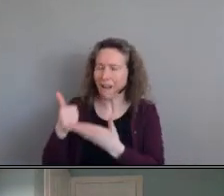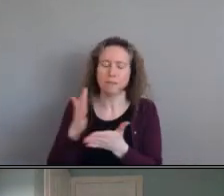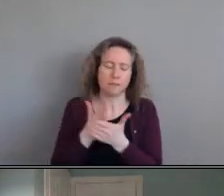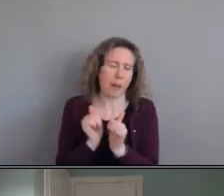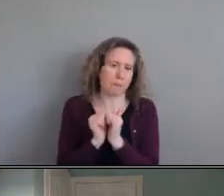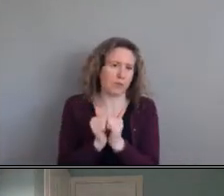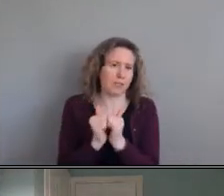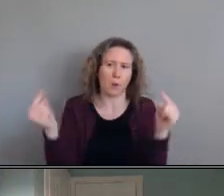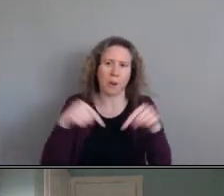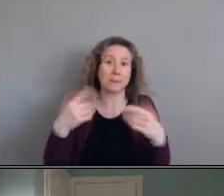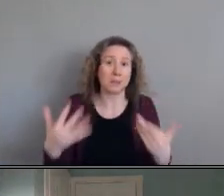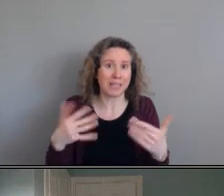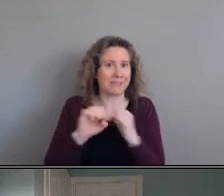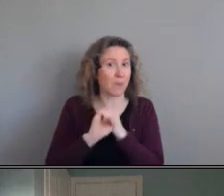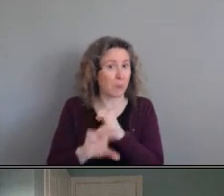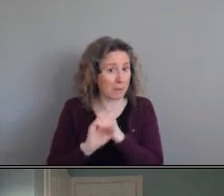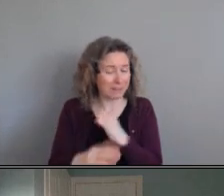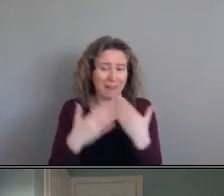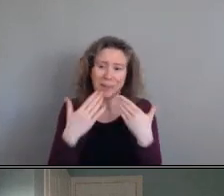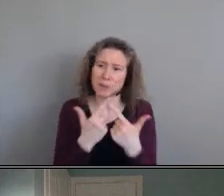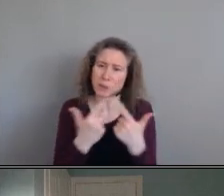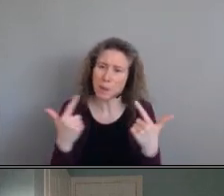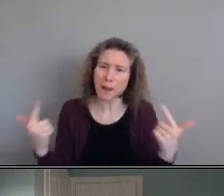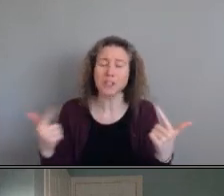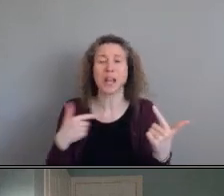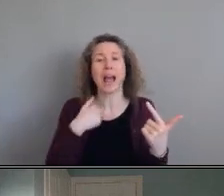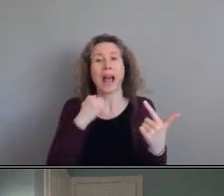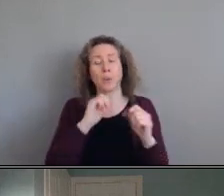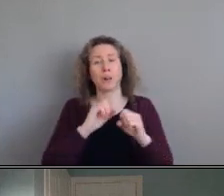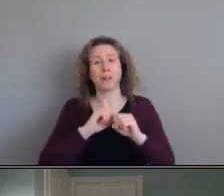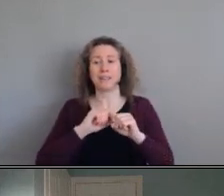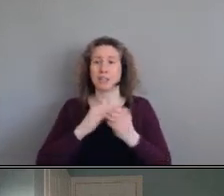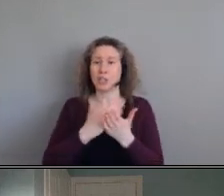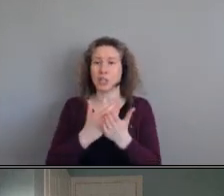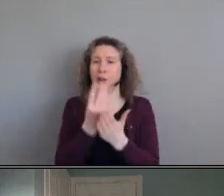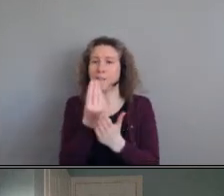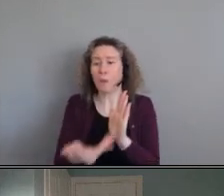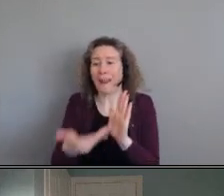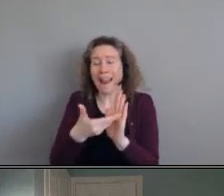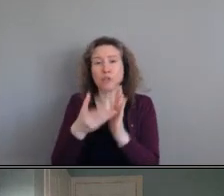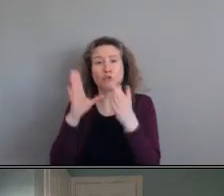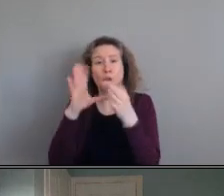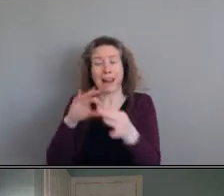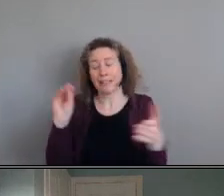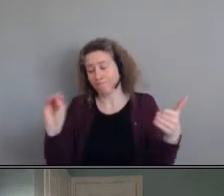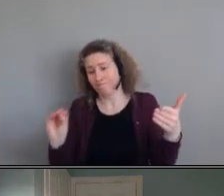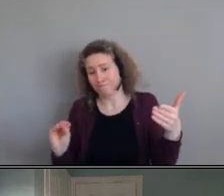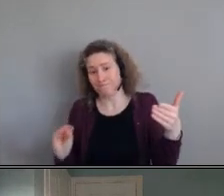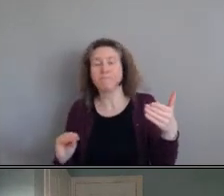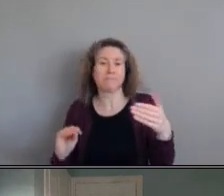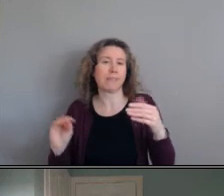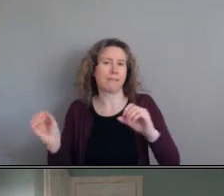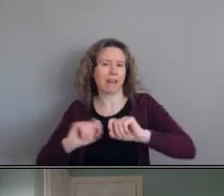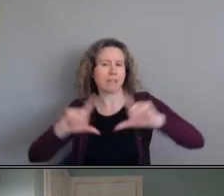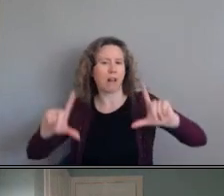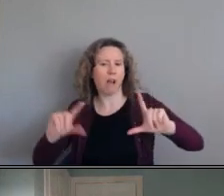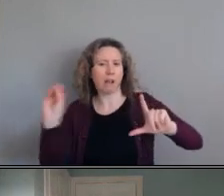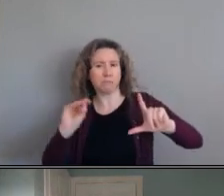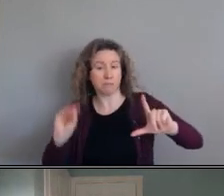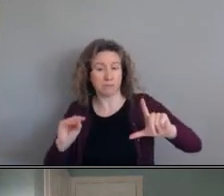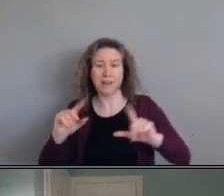for today's webinar. Thank you so much. I'm going to share a few extra links as we close out today's webinar. Let's get the next slide out. Here we go. The